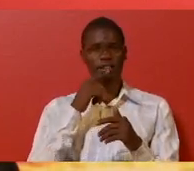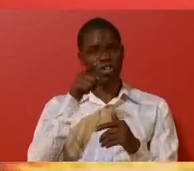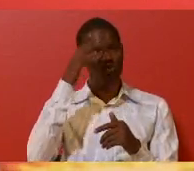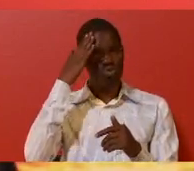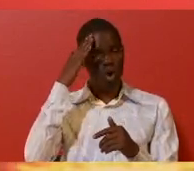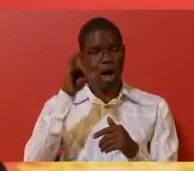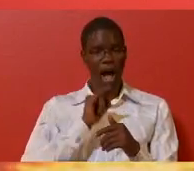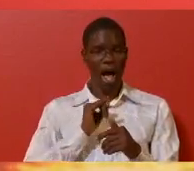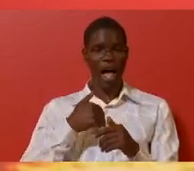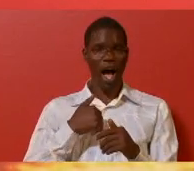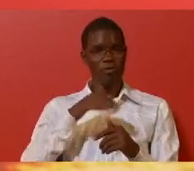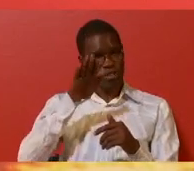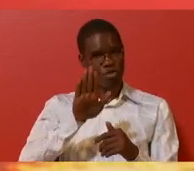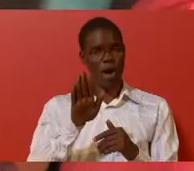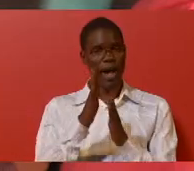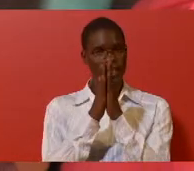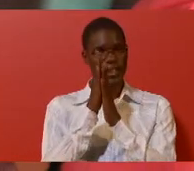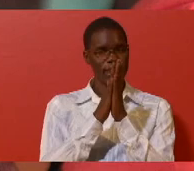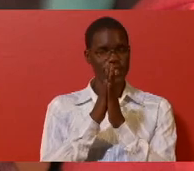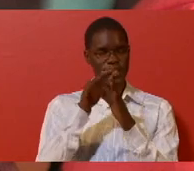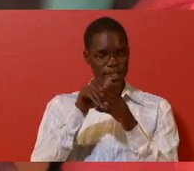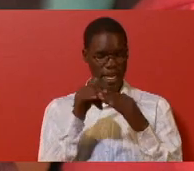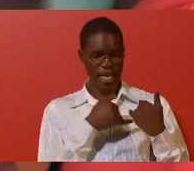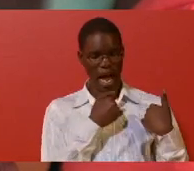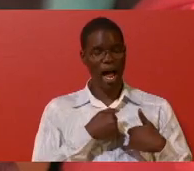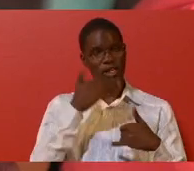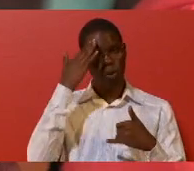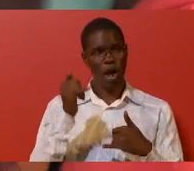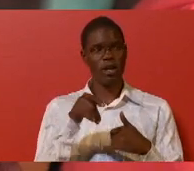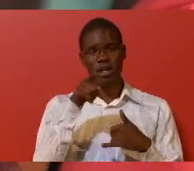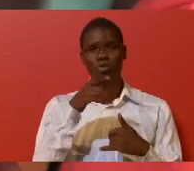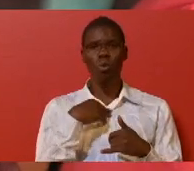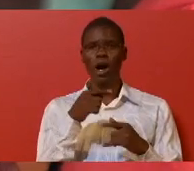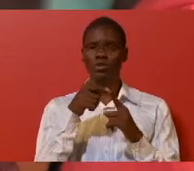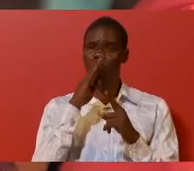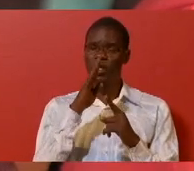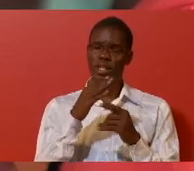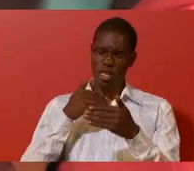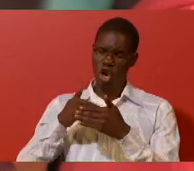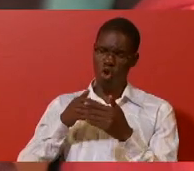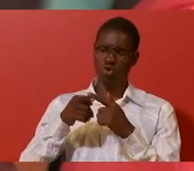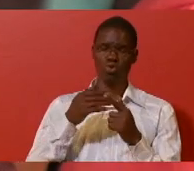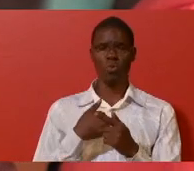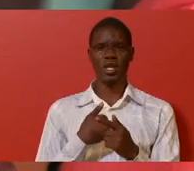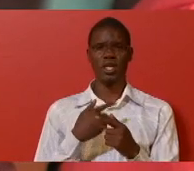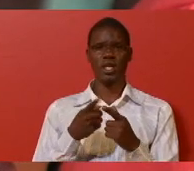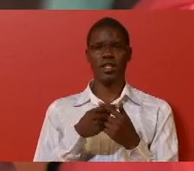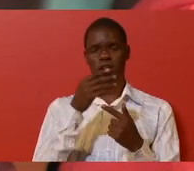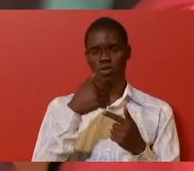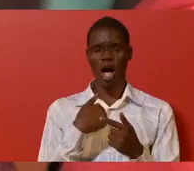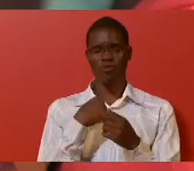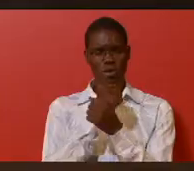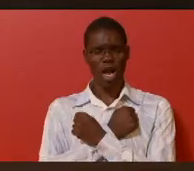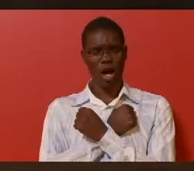have your best interest at heart. And because you want to be close to me, there are two great commandments, love